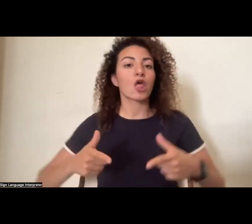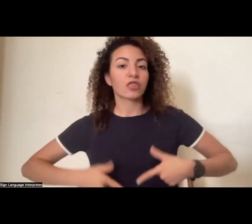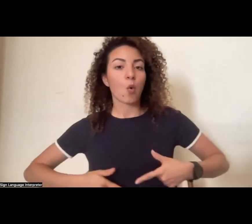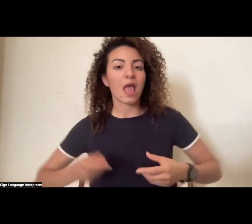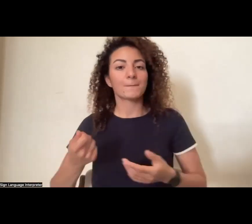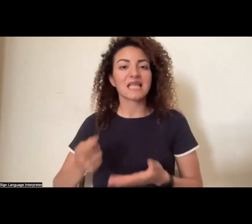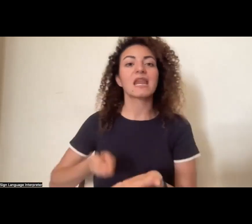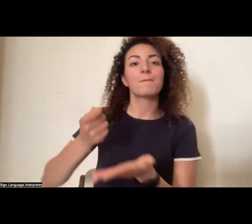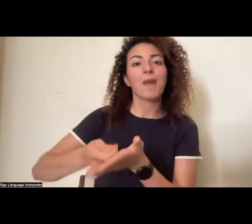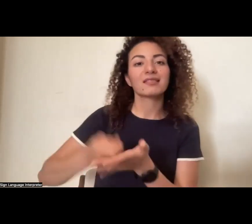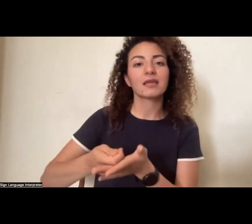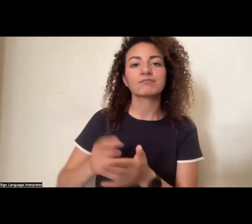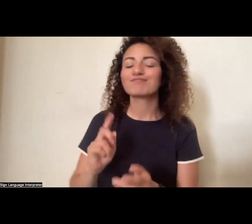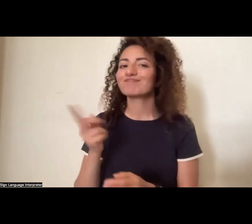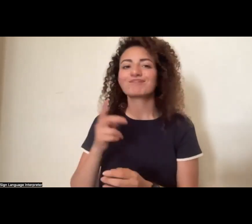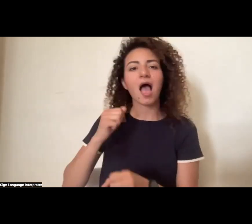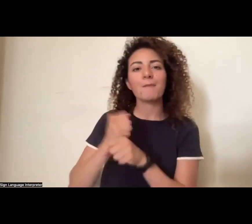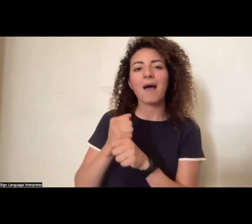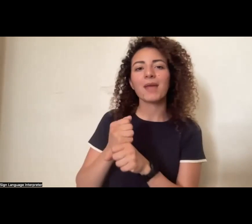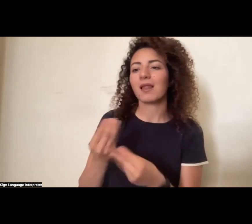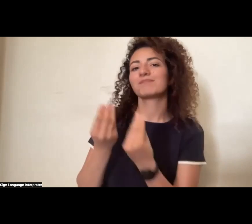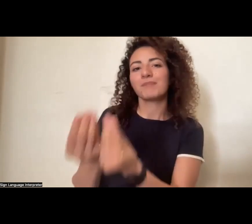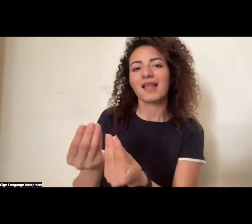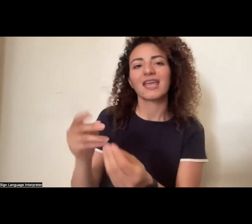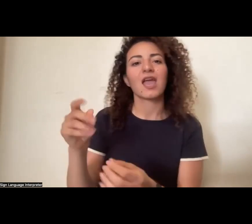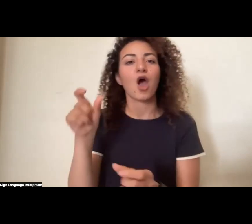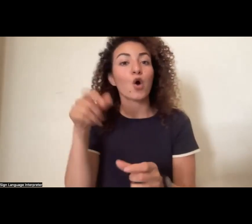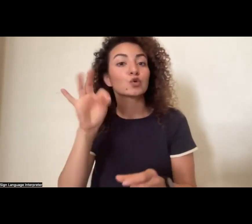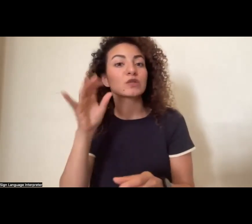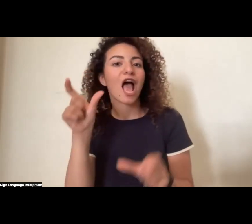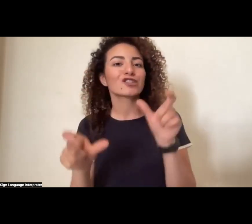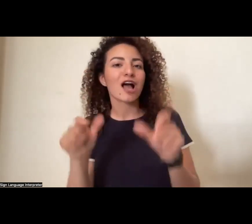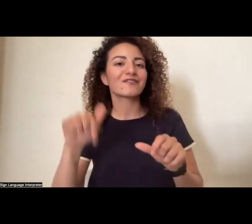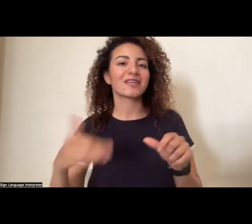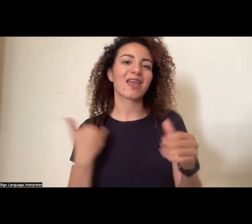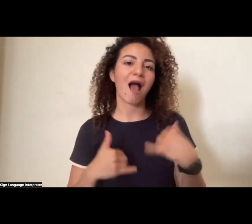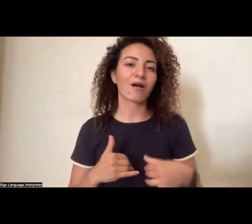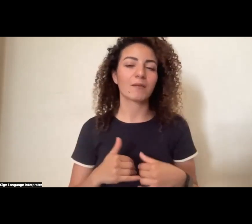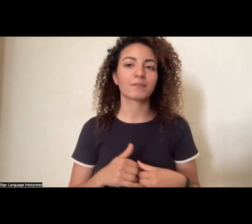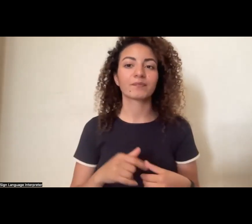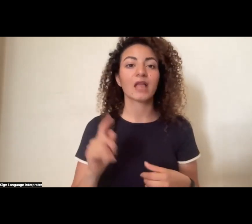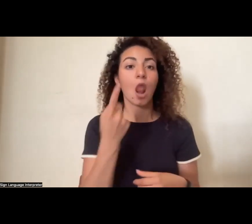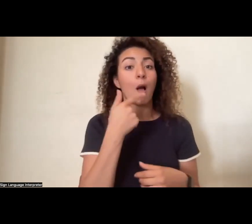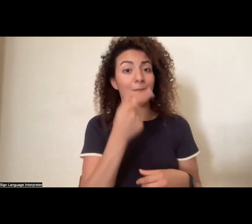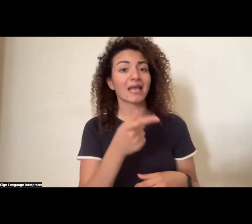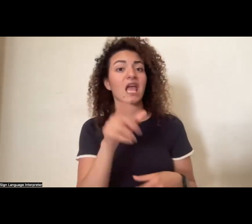disabilities into account. Private insurances, even if you are not to speak about